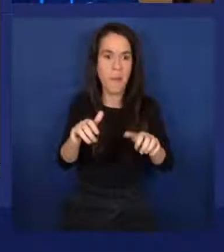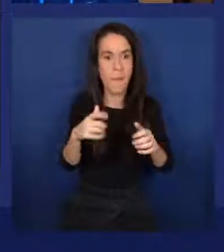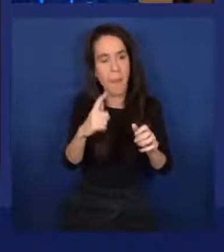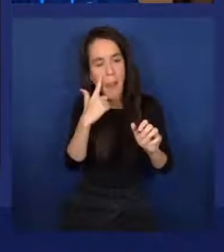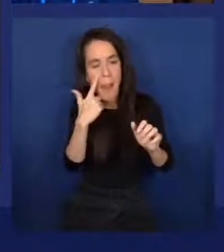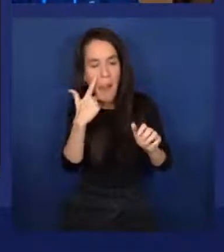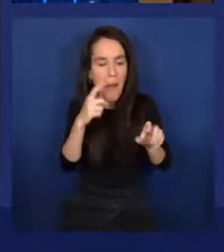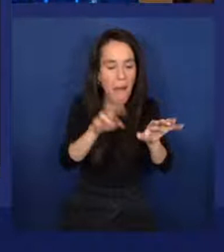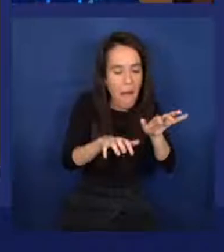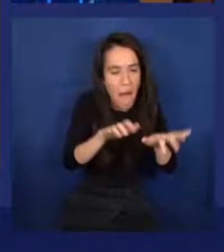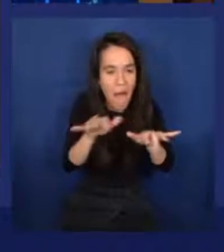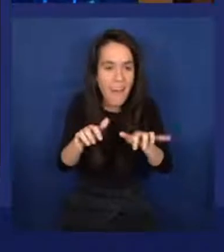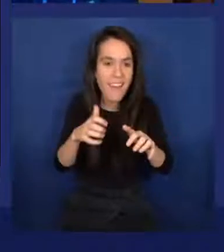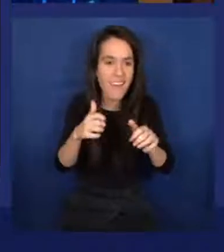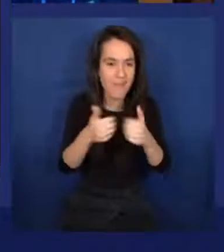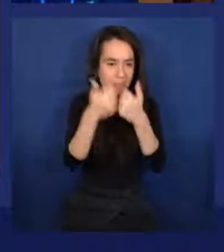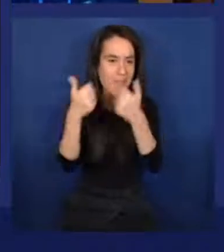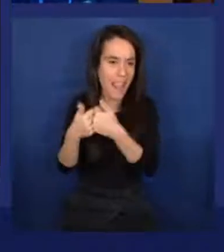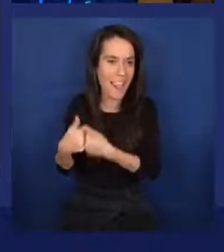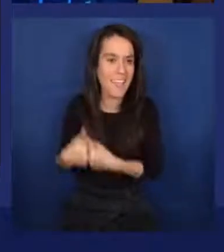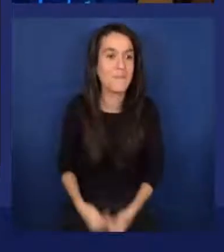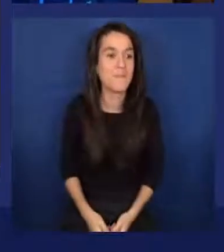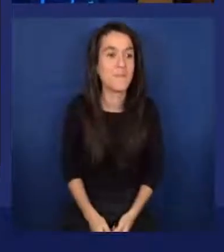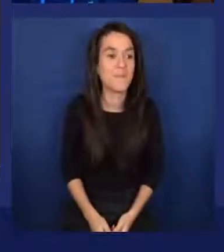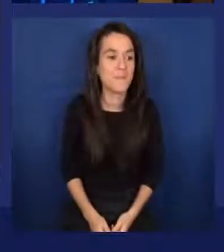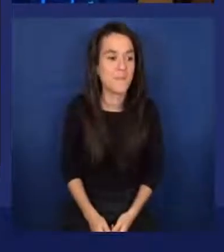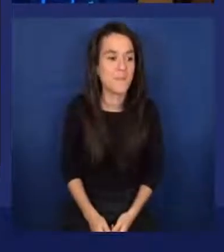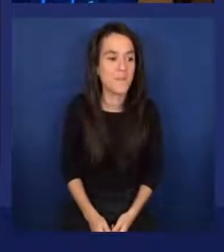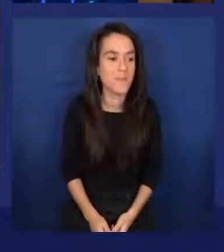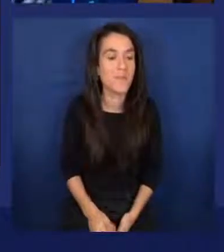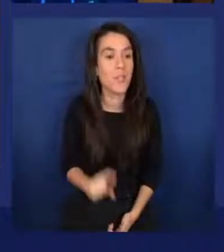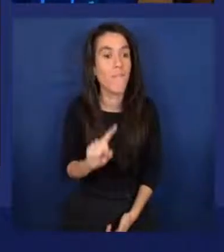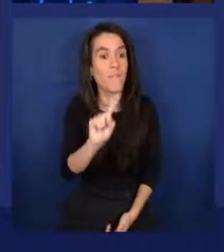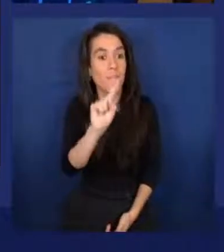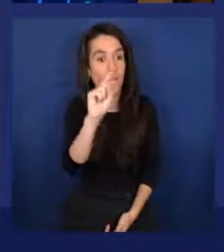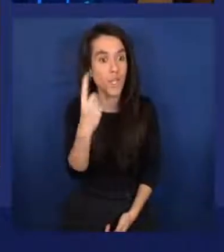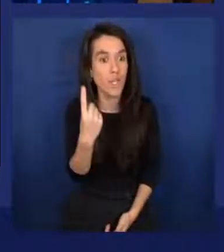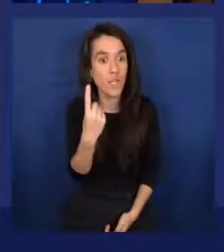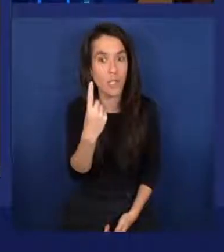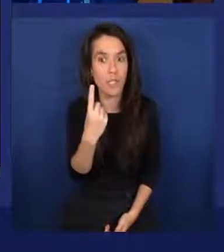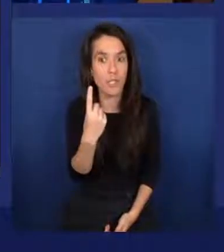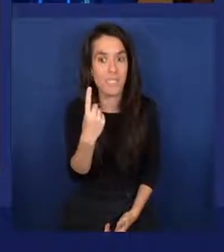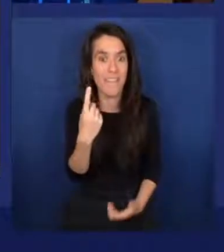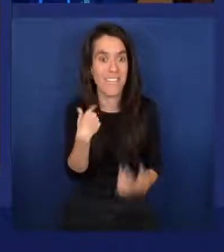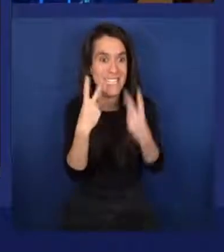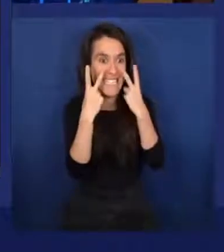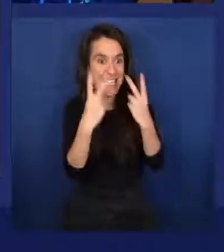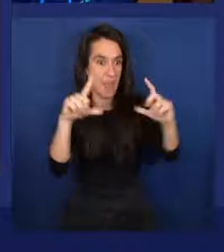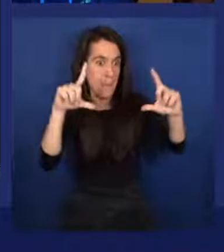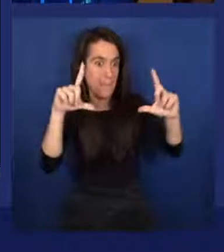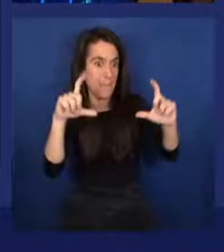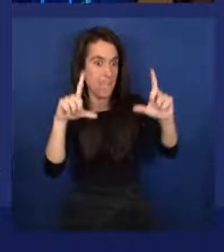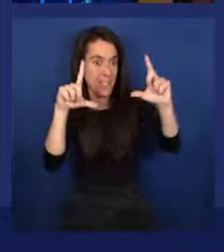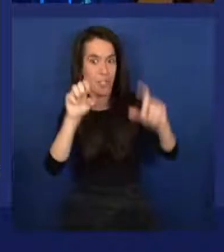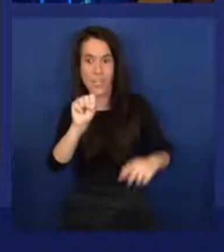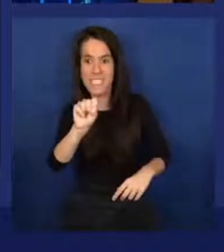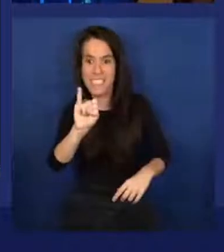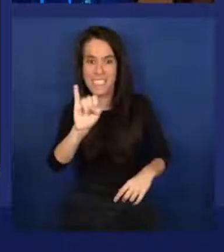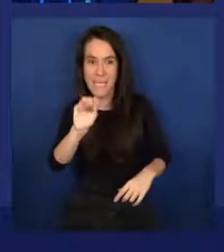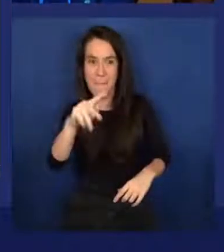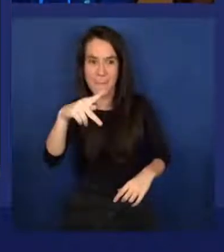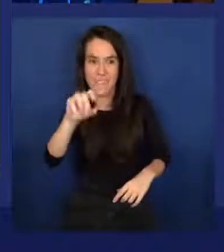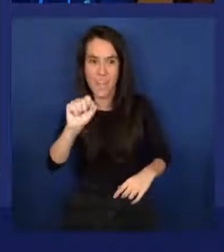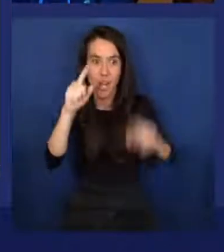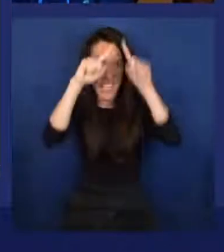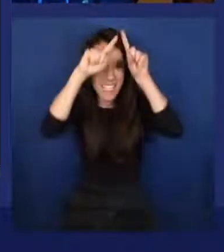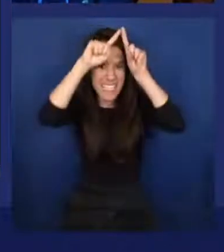So let's just start with signing in. So my main problem is, if I see an image from The Simpsons, I don't know who's who, right? So we